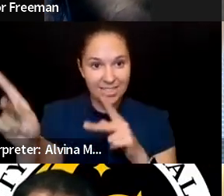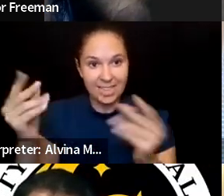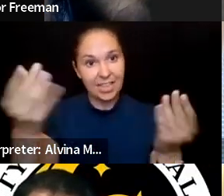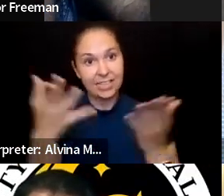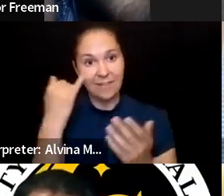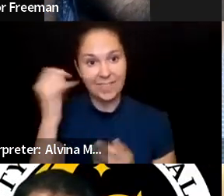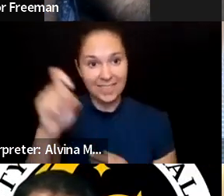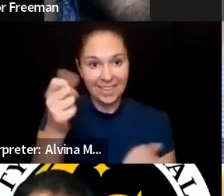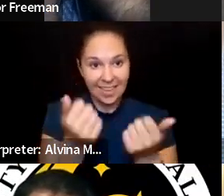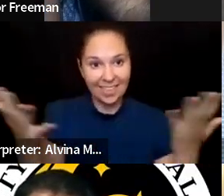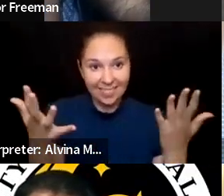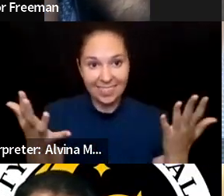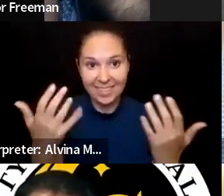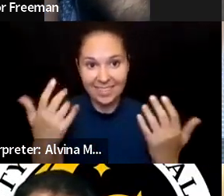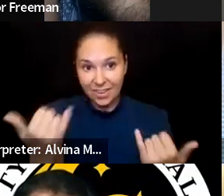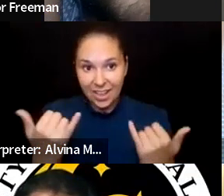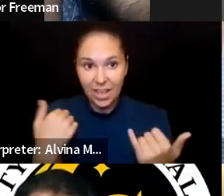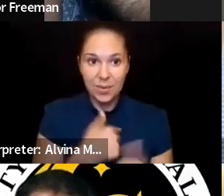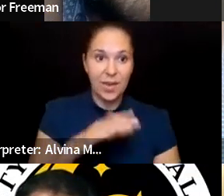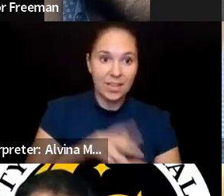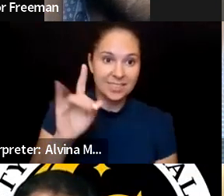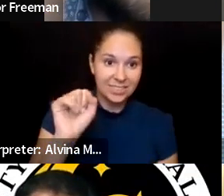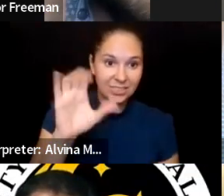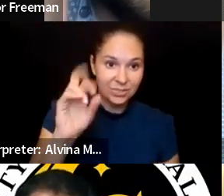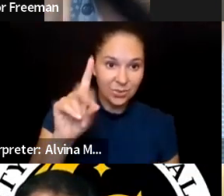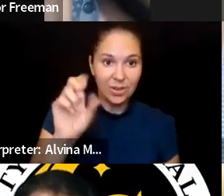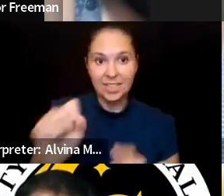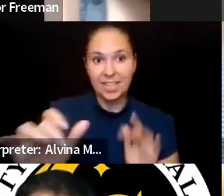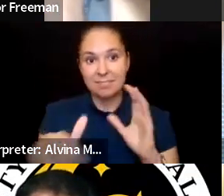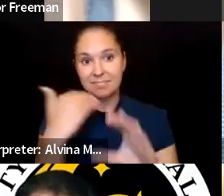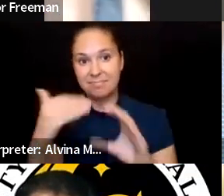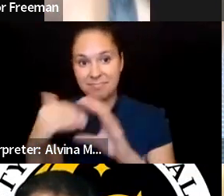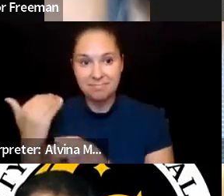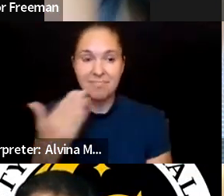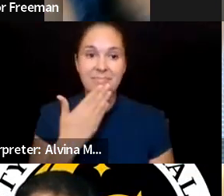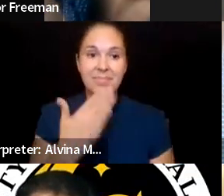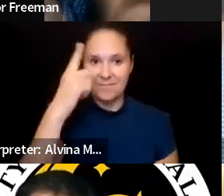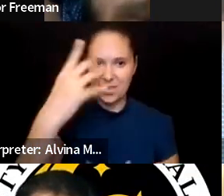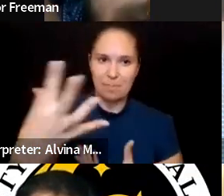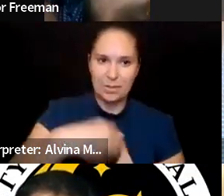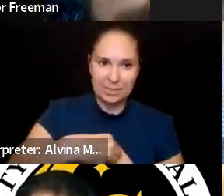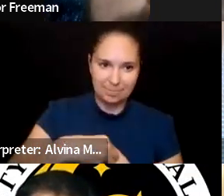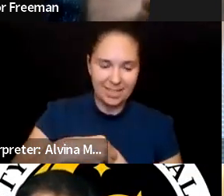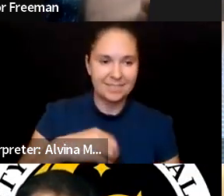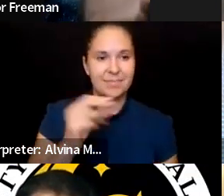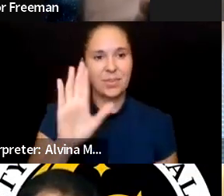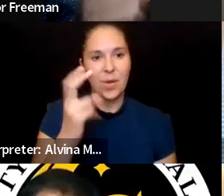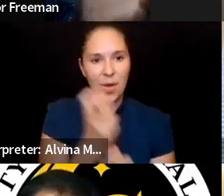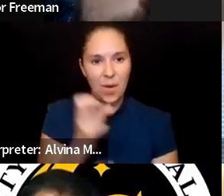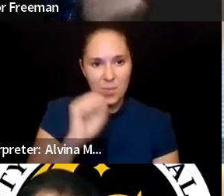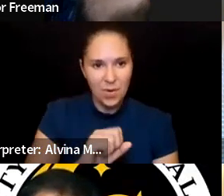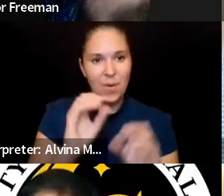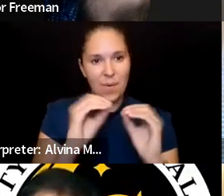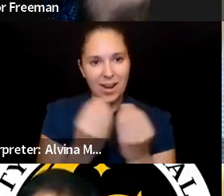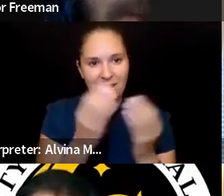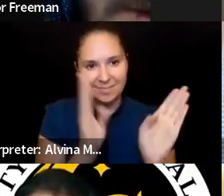need anything in between. We are on Discord. Feel free to shoot us messages. But thank you all for your participation and your hard work in organizing